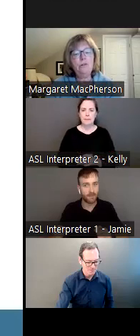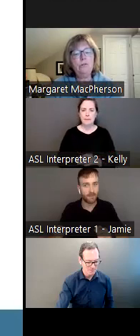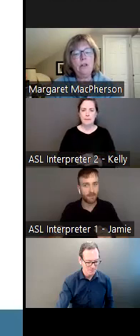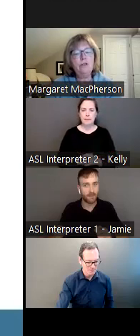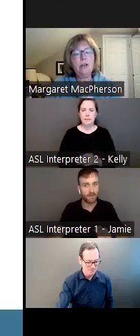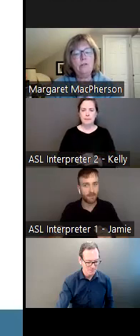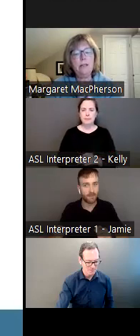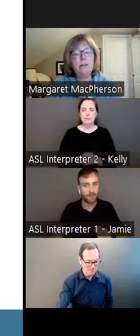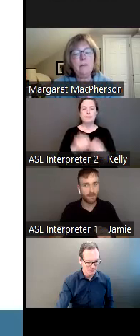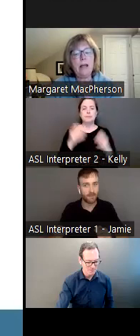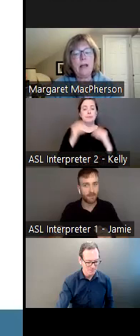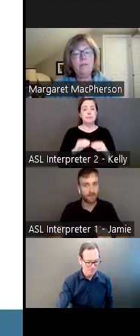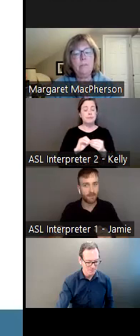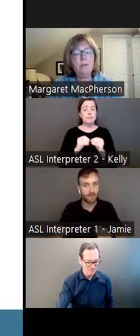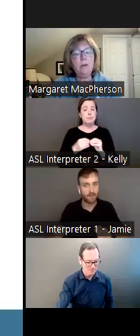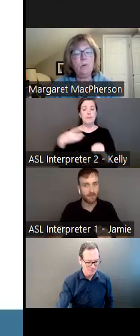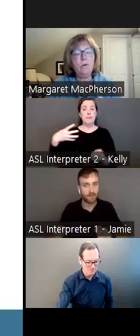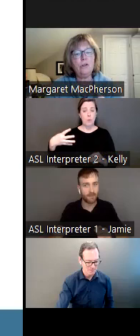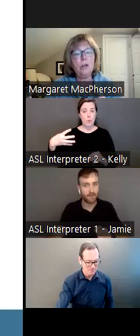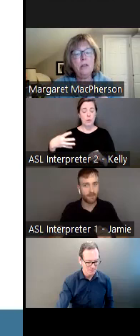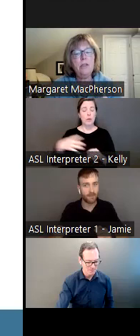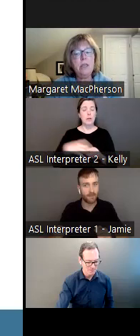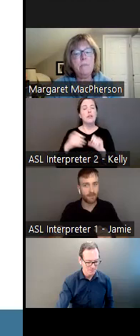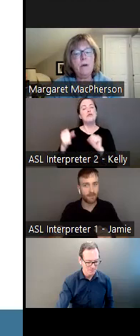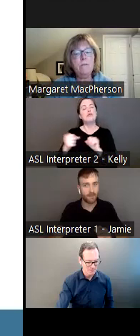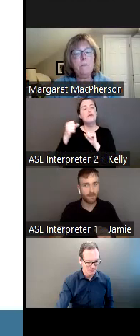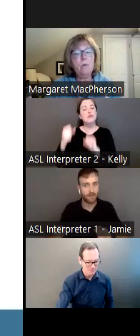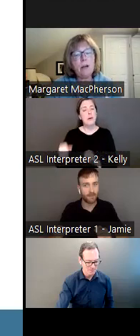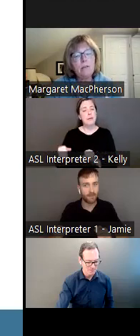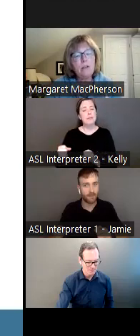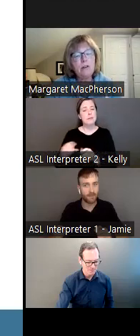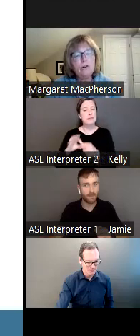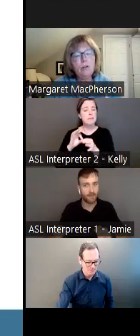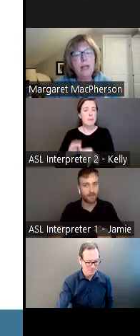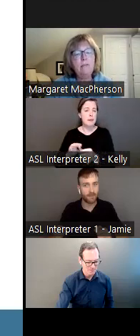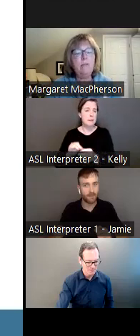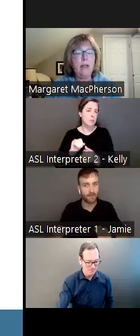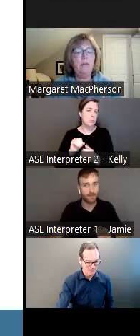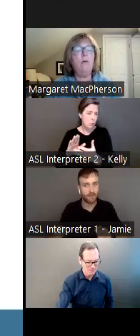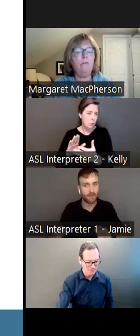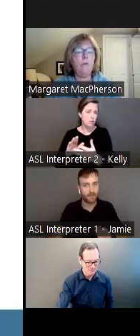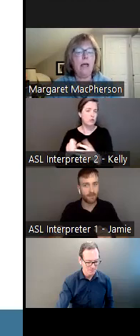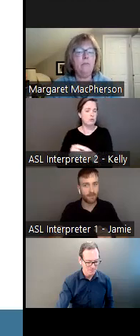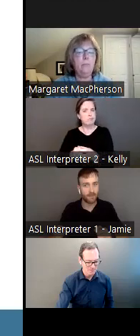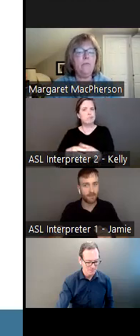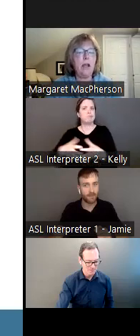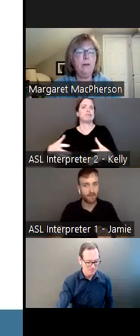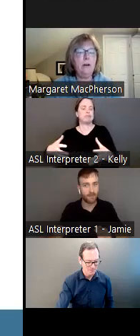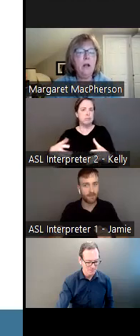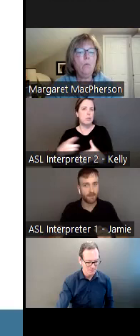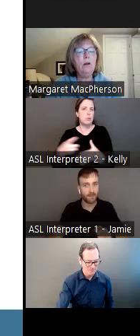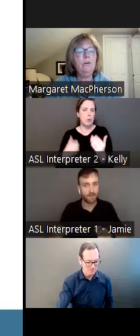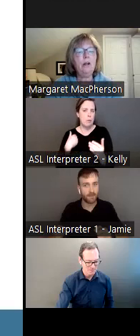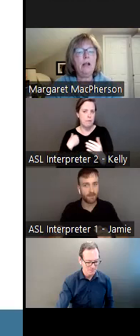then, of course, using a strengths-based and capacity building approach, thinking about it from an organizational lens and also as a